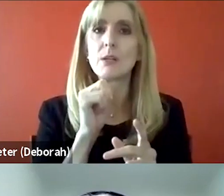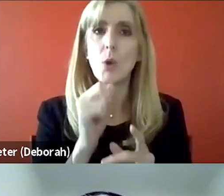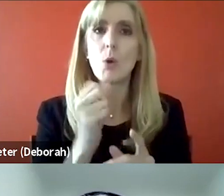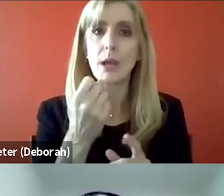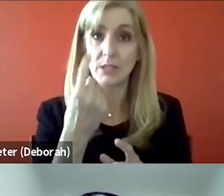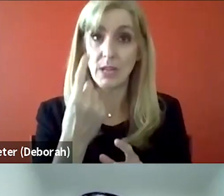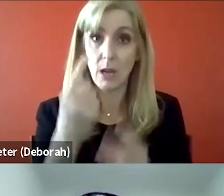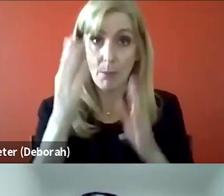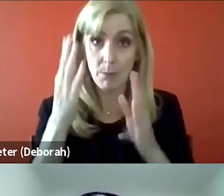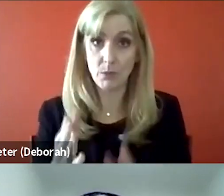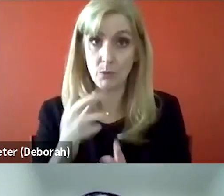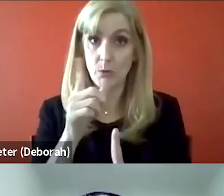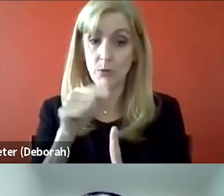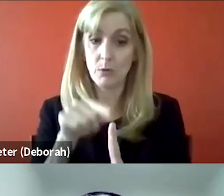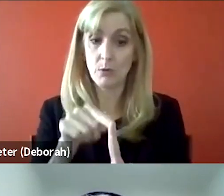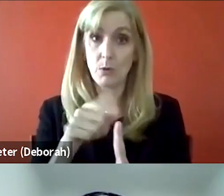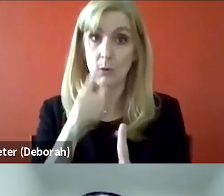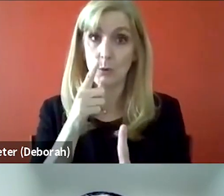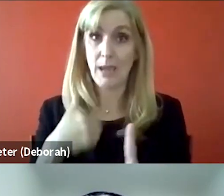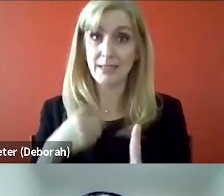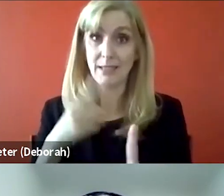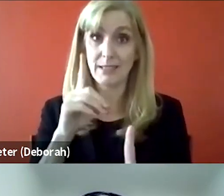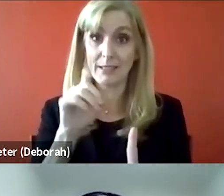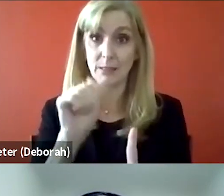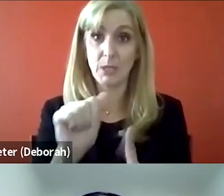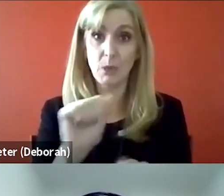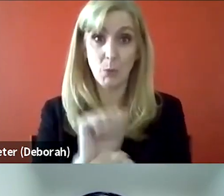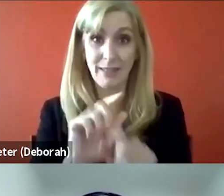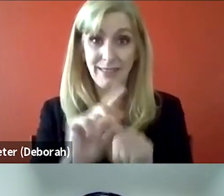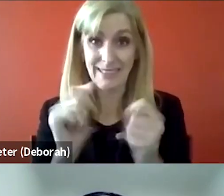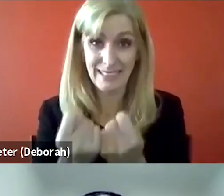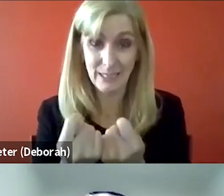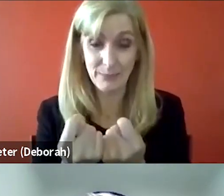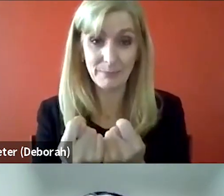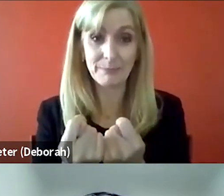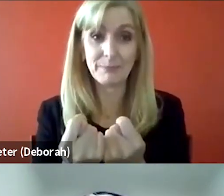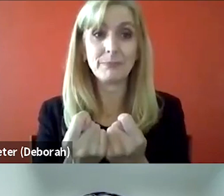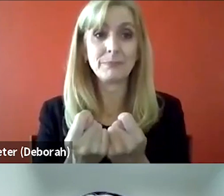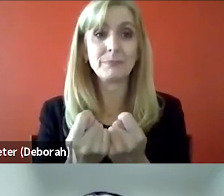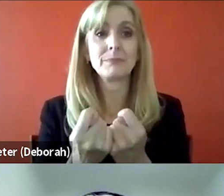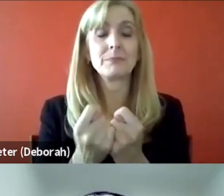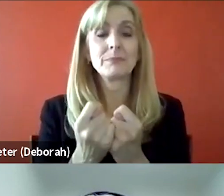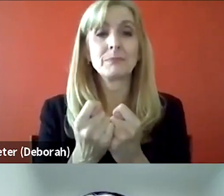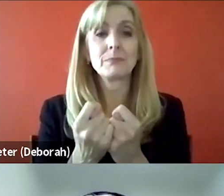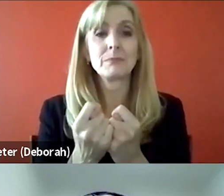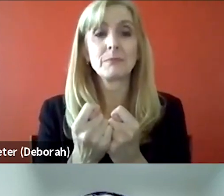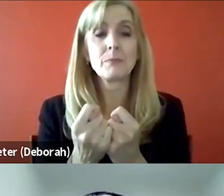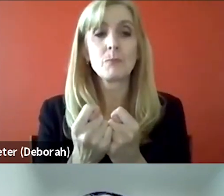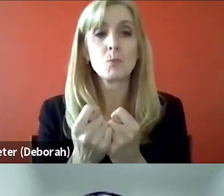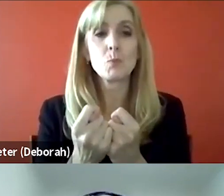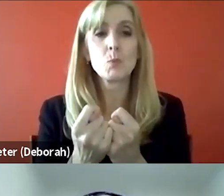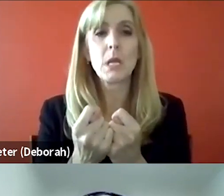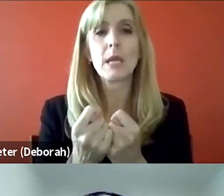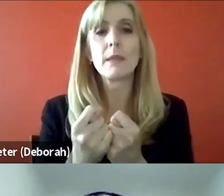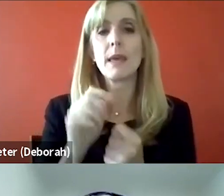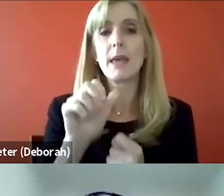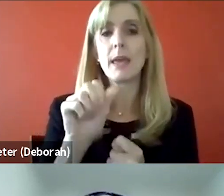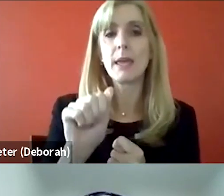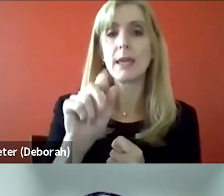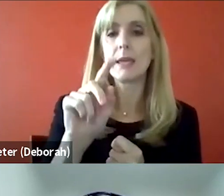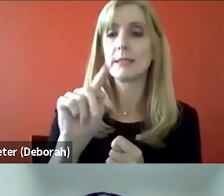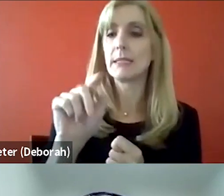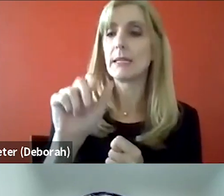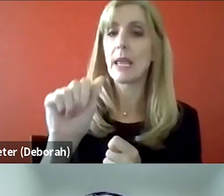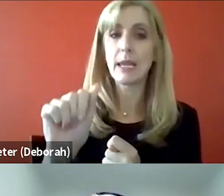with a disability working on your team is not really a hardship. The ATA is not meant to, make it harder for you.